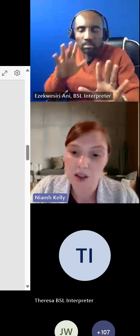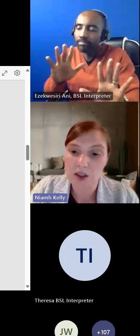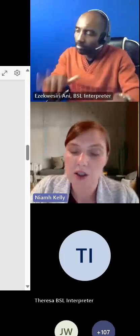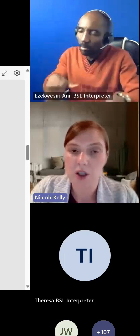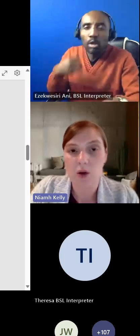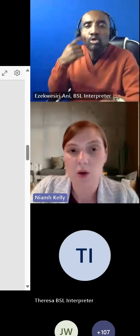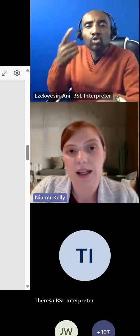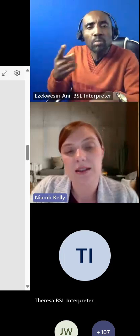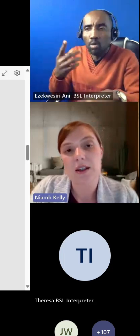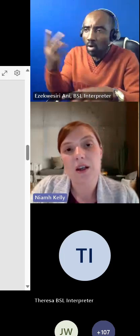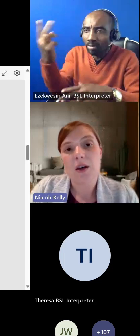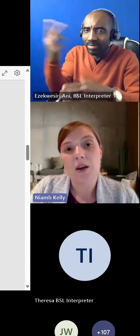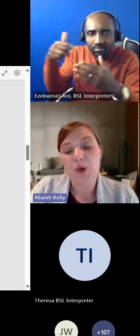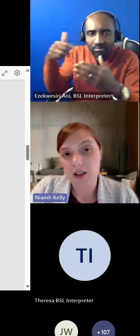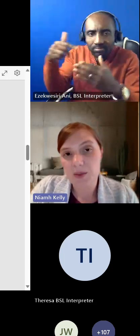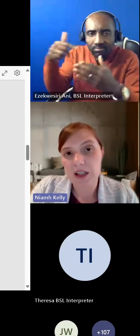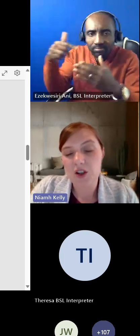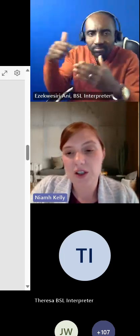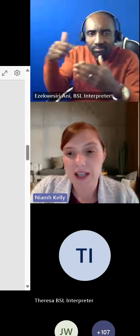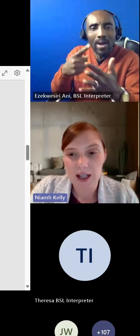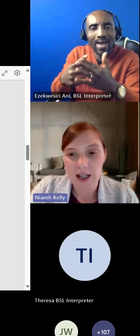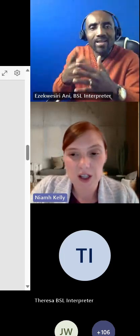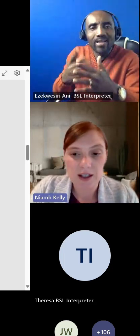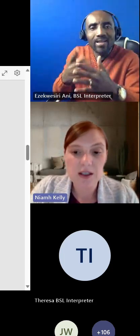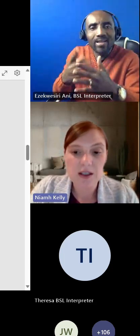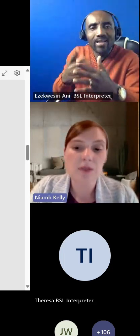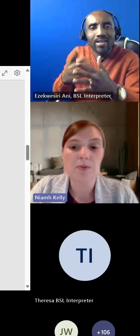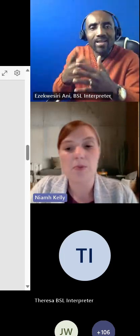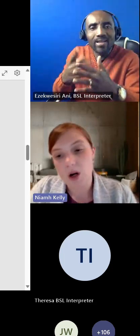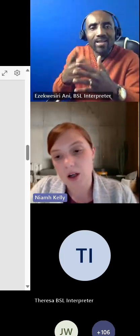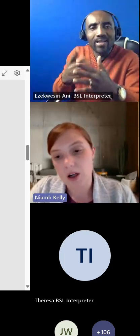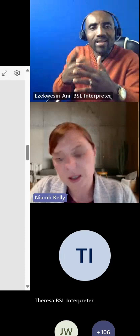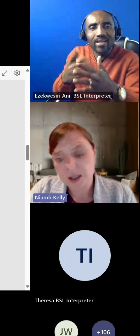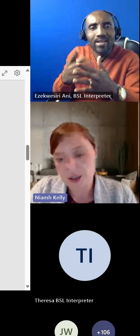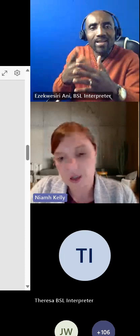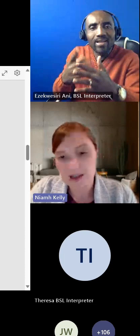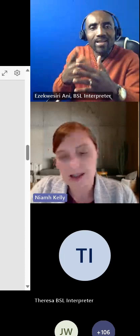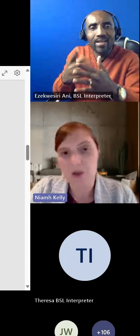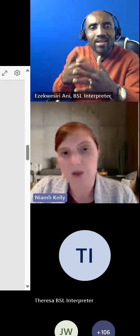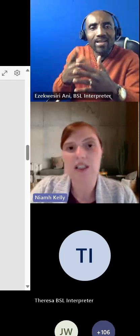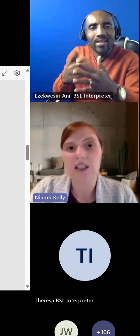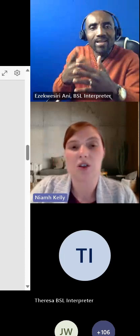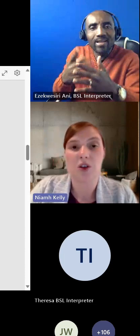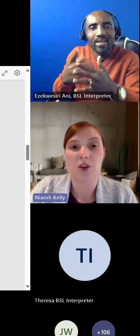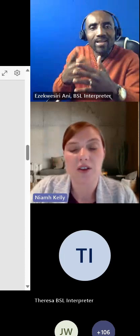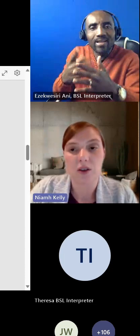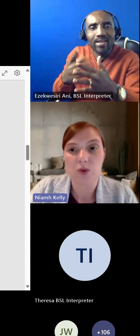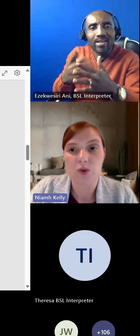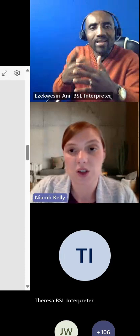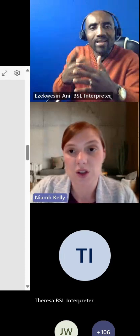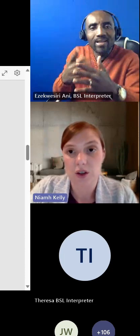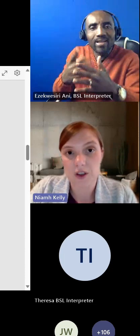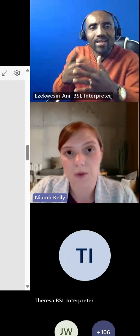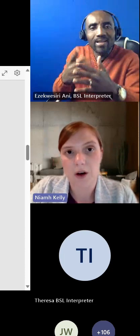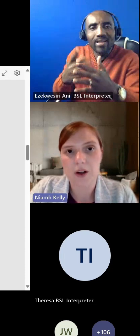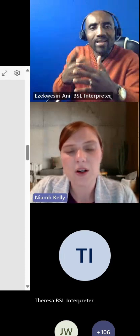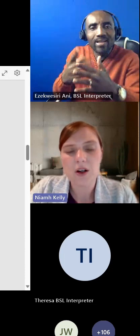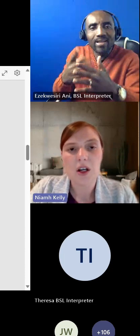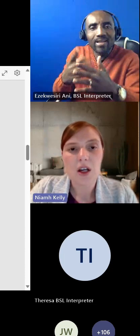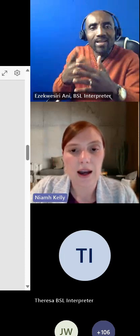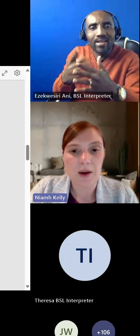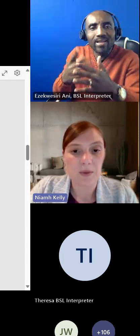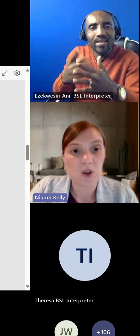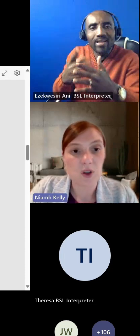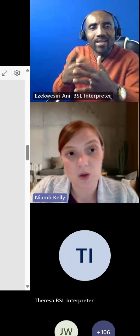with designers, UX, product managers, engineers, more on digital accessibility. So if you haven't registered for